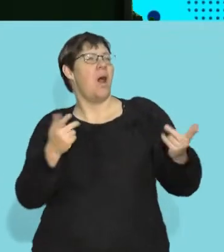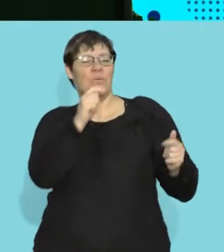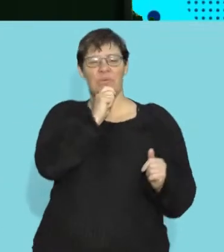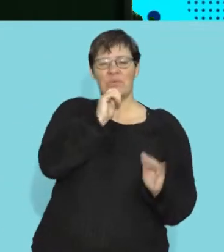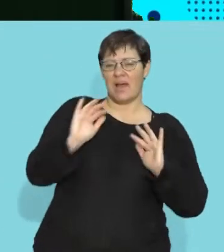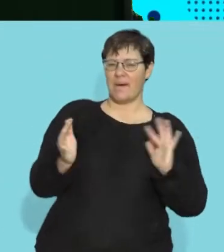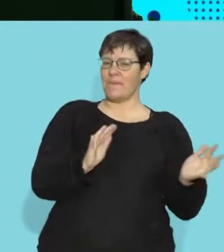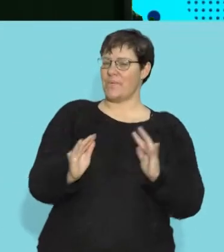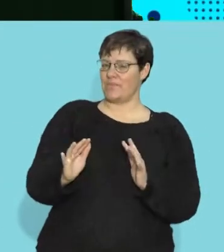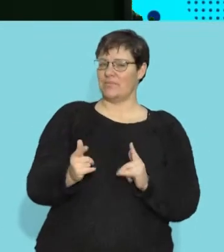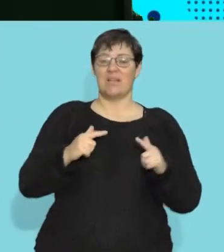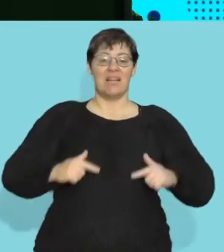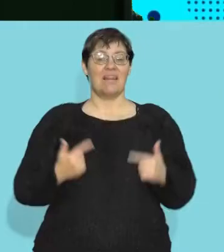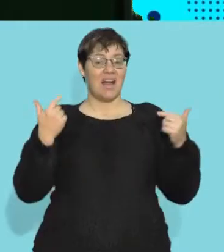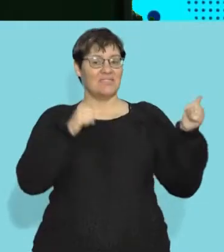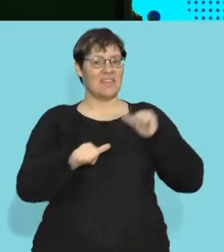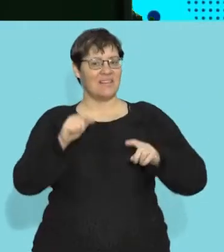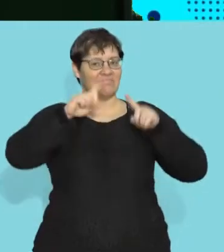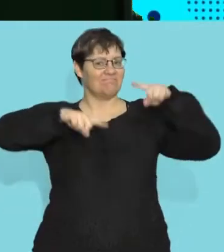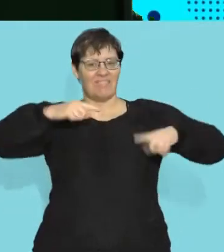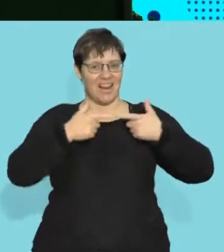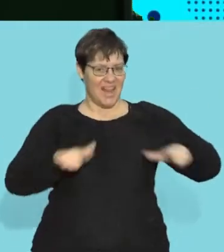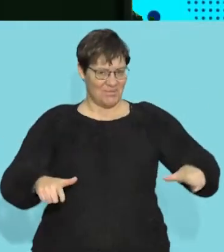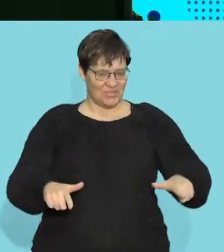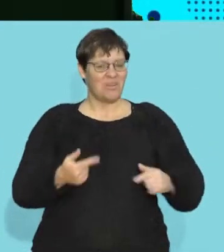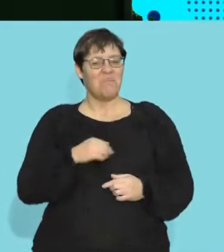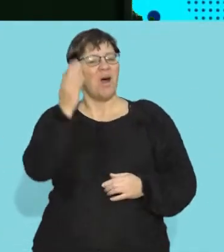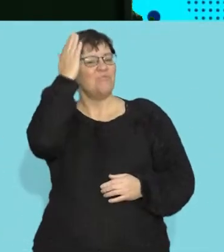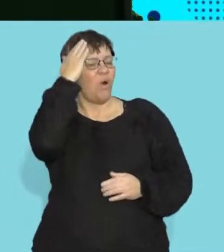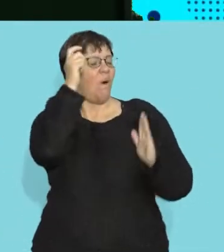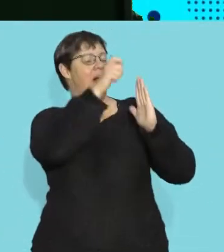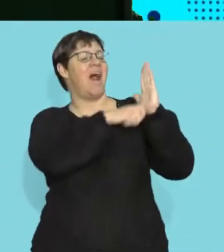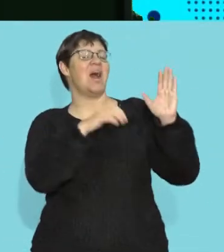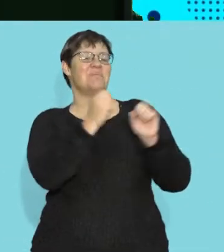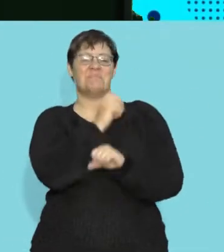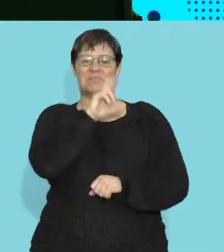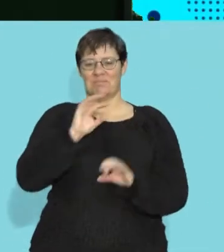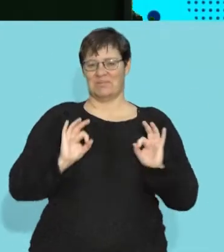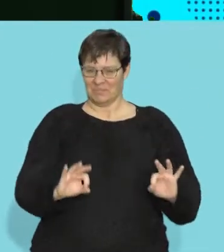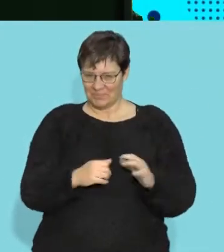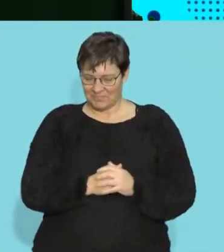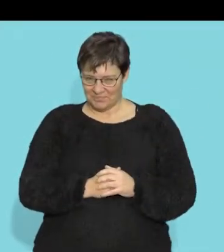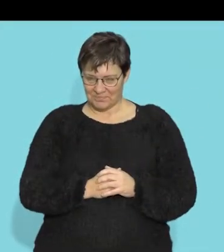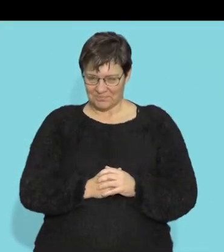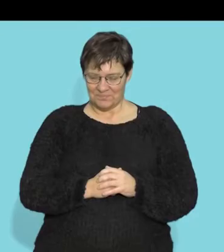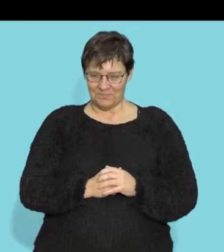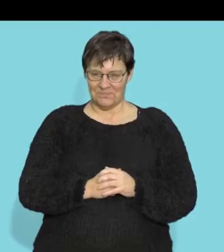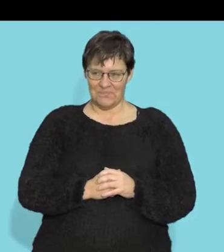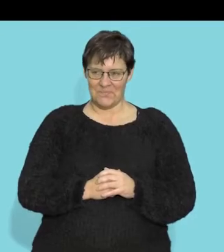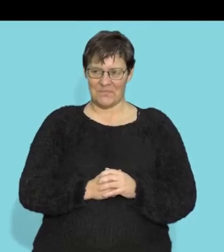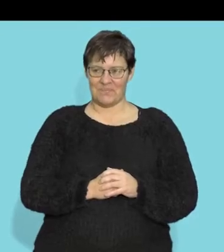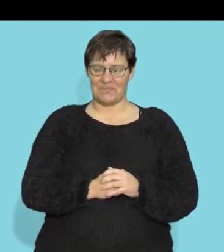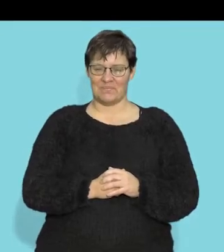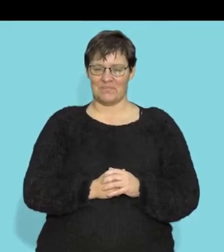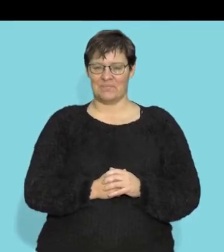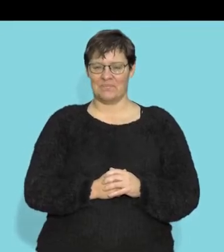them, all right? Always life science is a different language and you must be able to speak it. Now